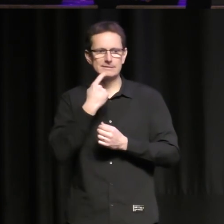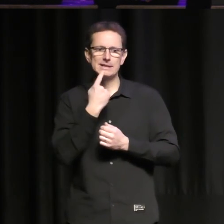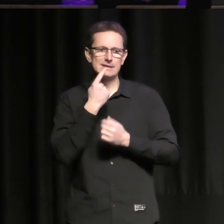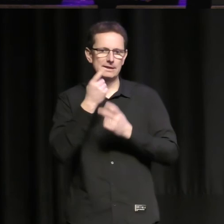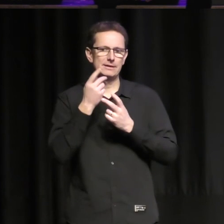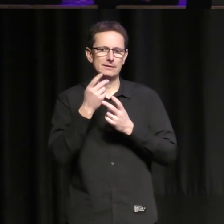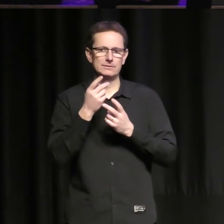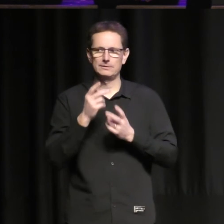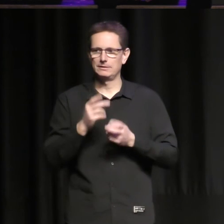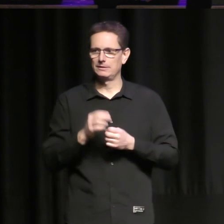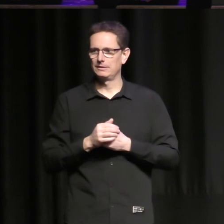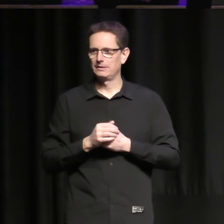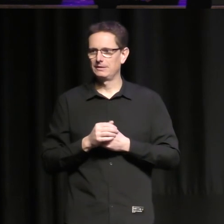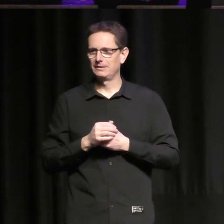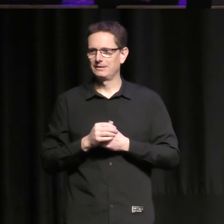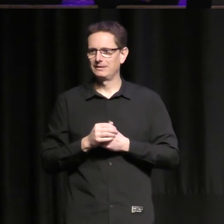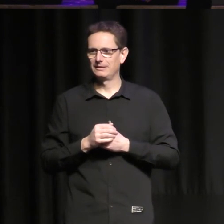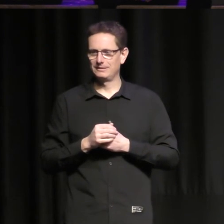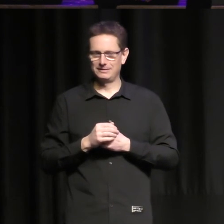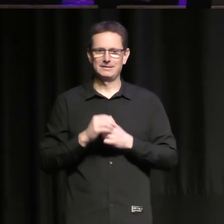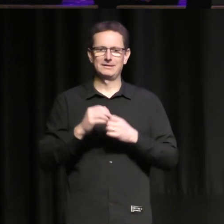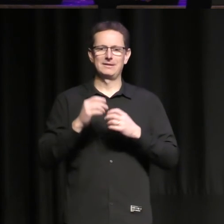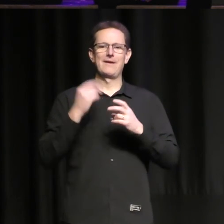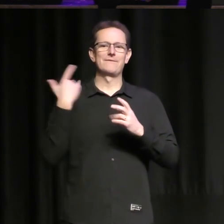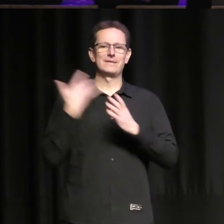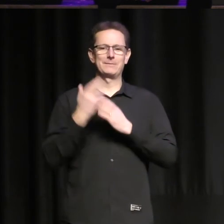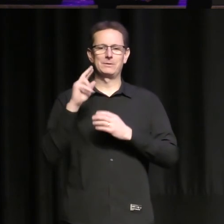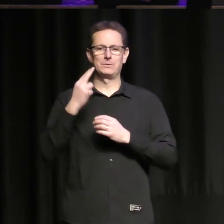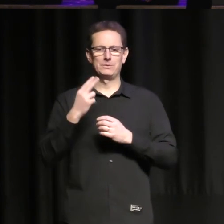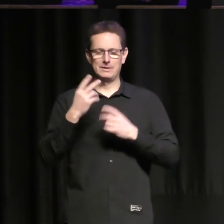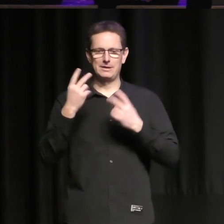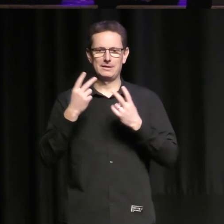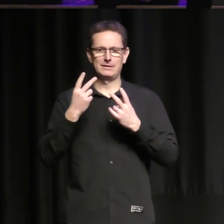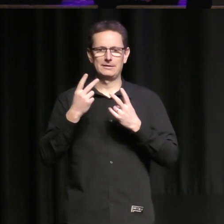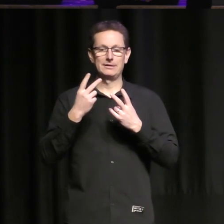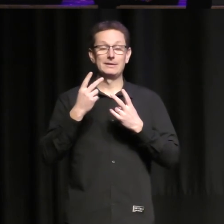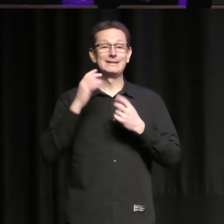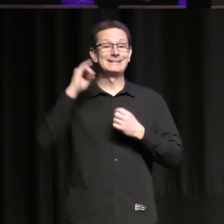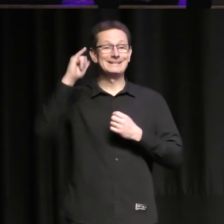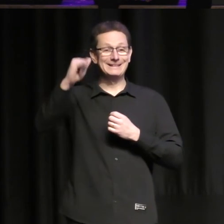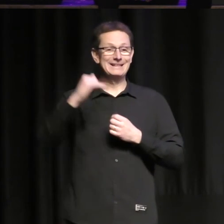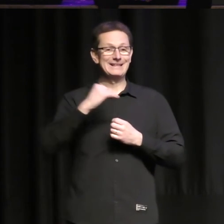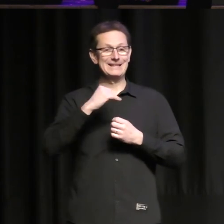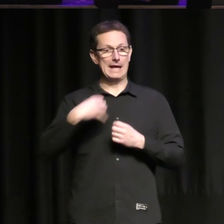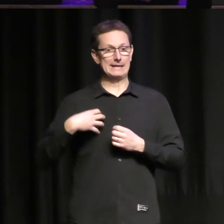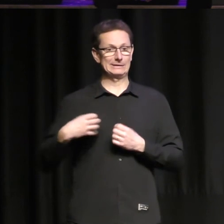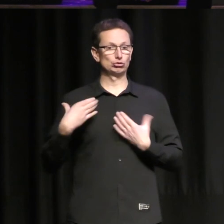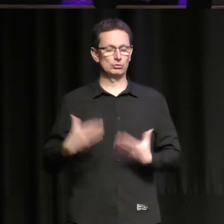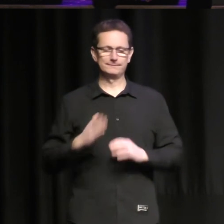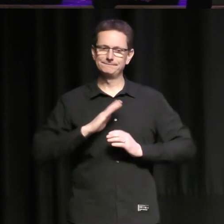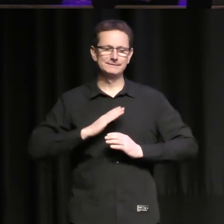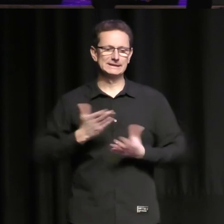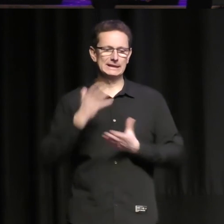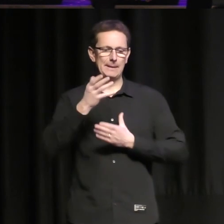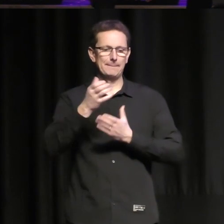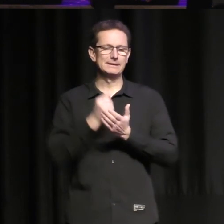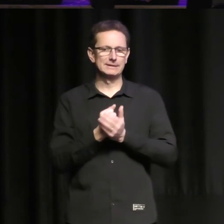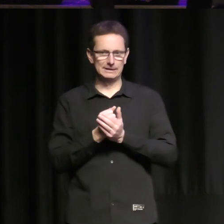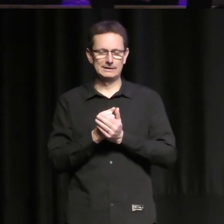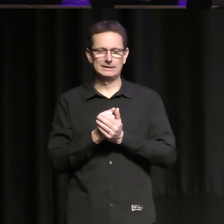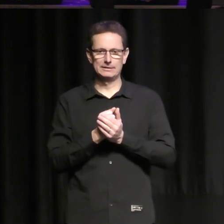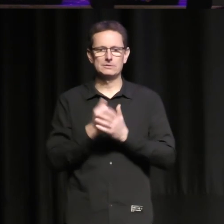that so far. In Parliament, there's no party that has it on its